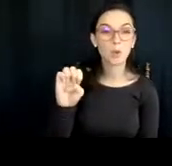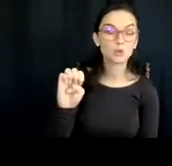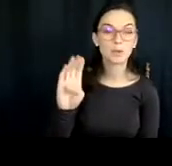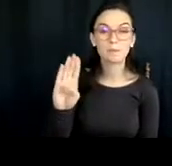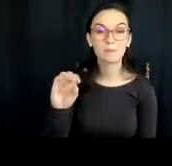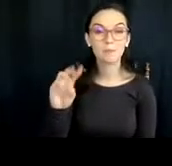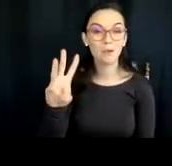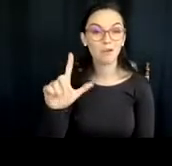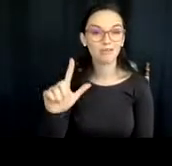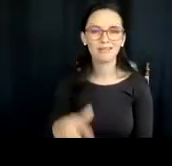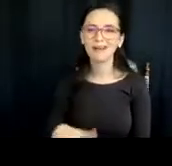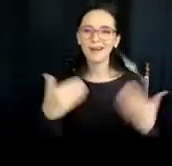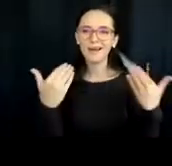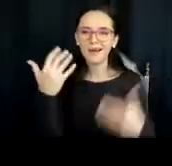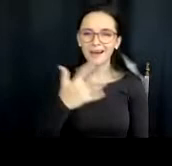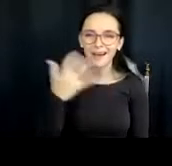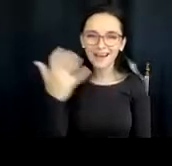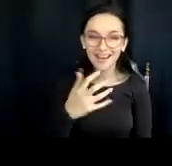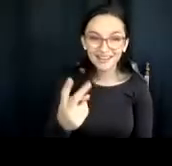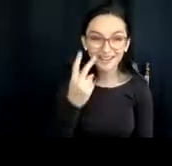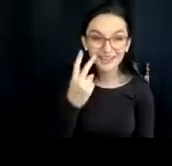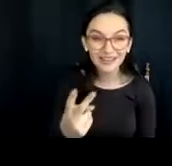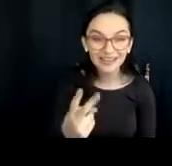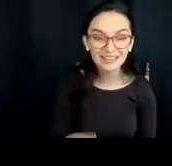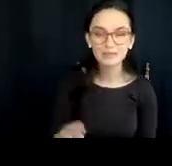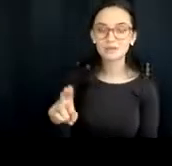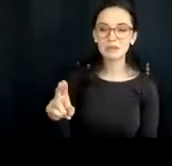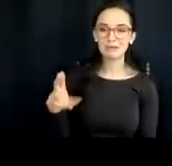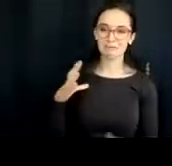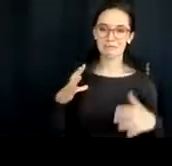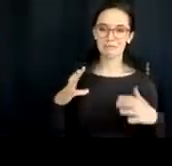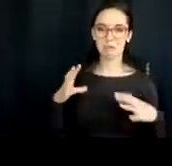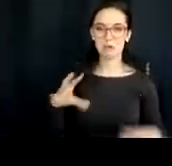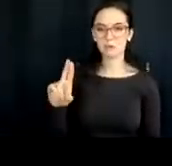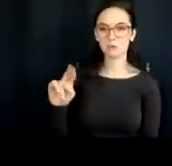their uniforms have come a long way, you guys.